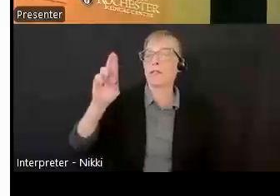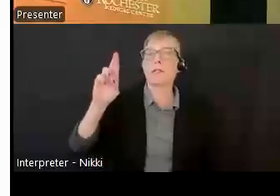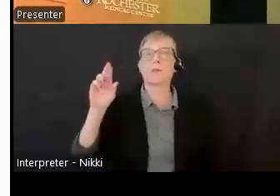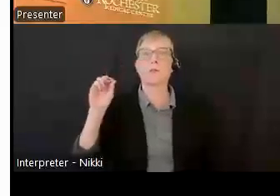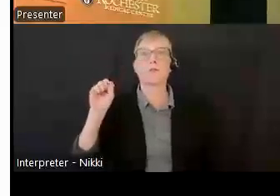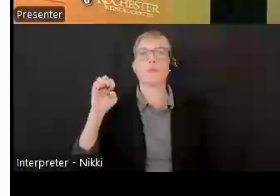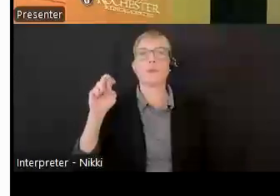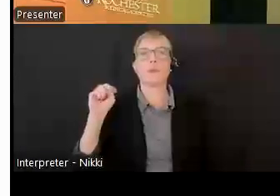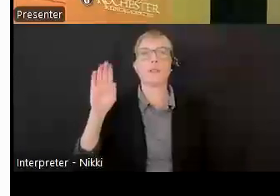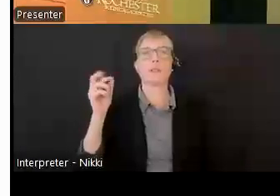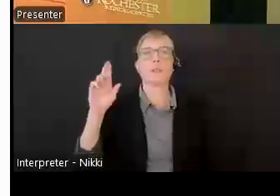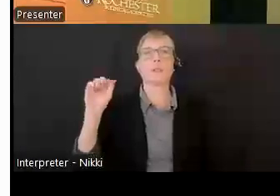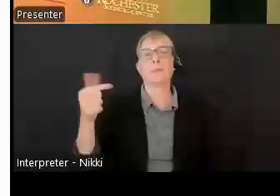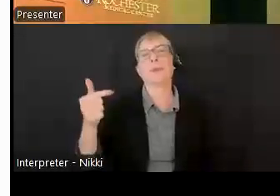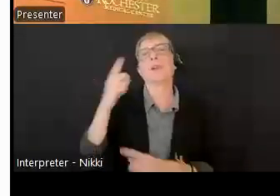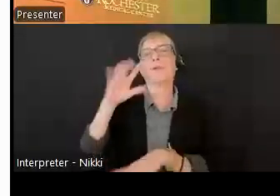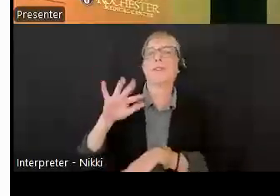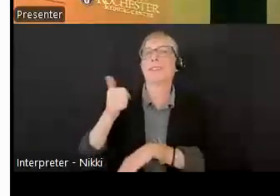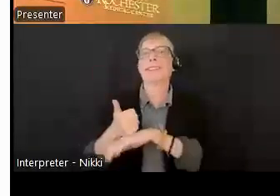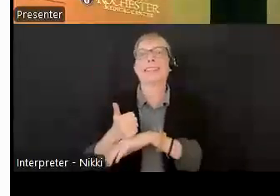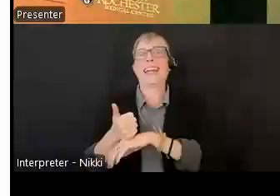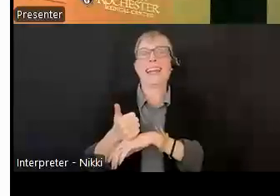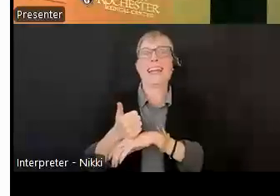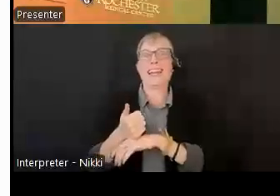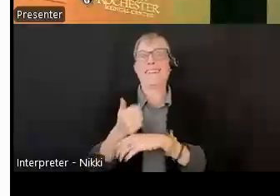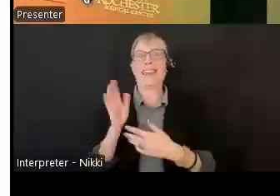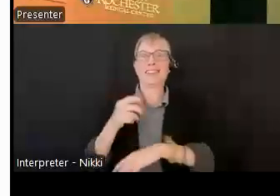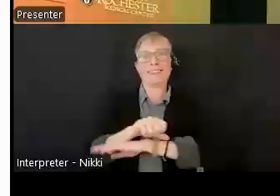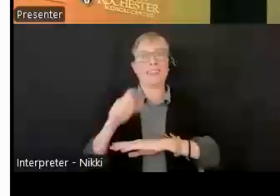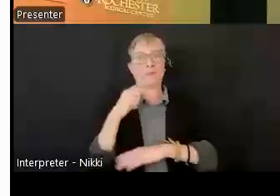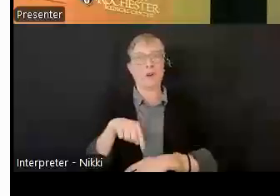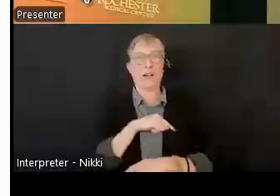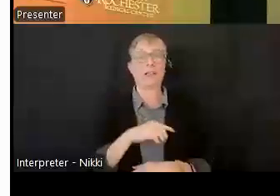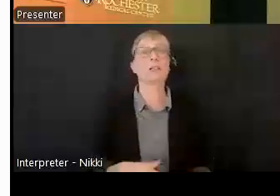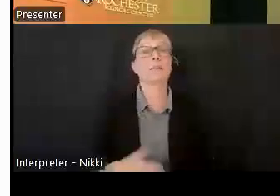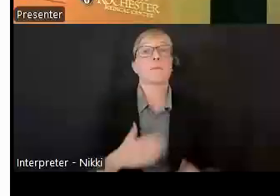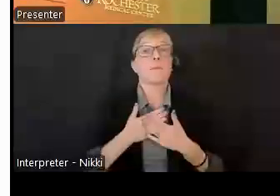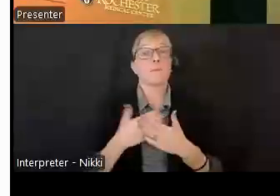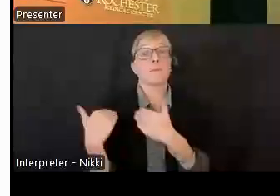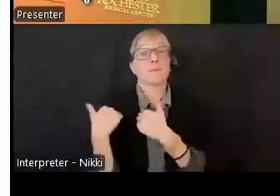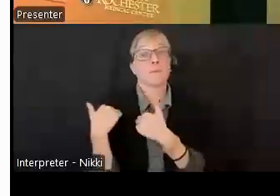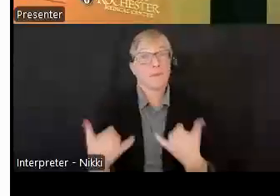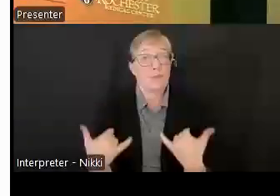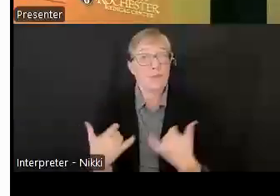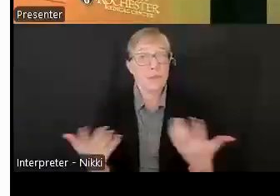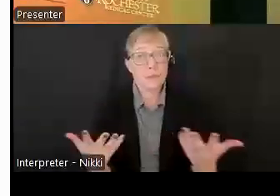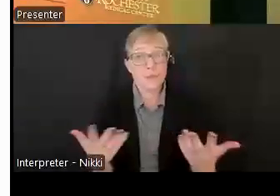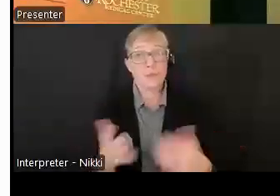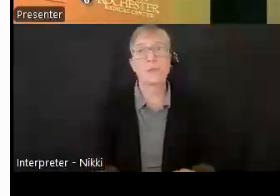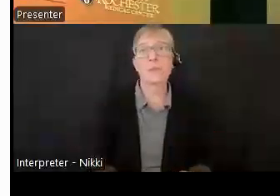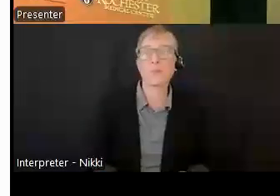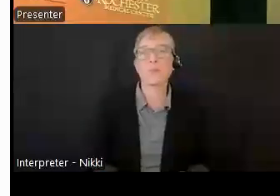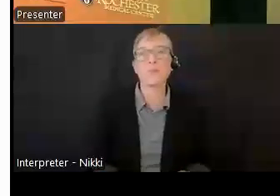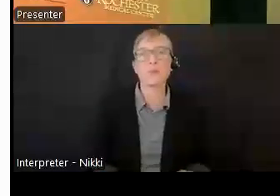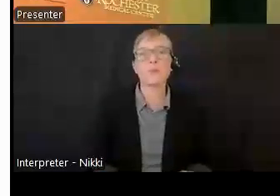the stage for us, as always, at Grand Rounds. My job today is to really essentially tee